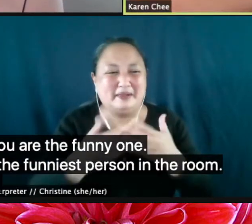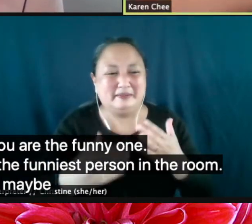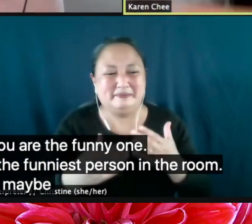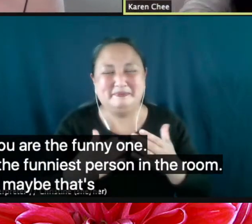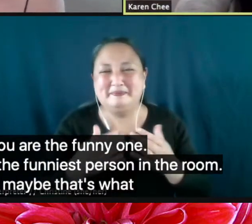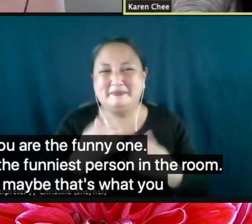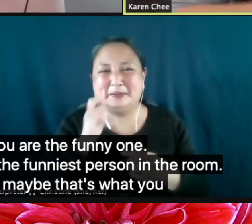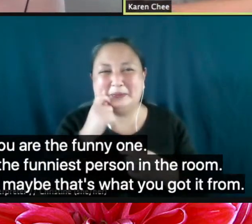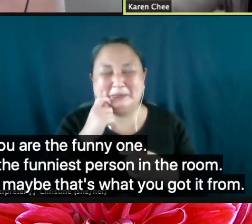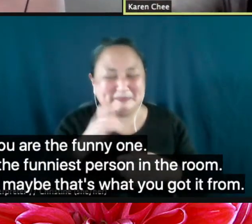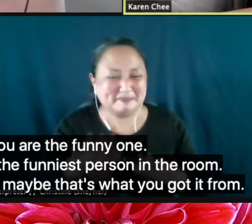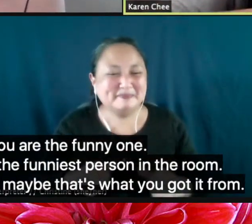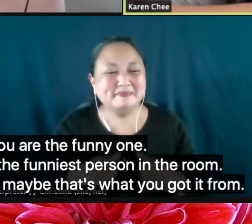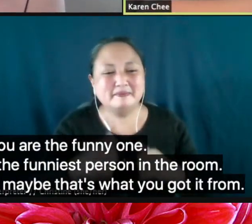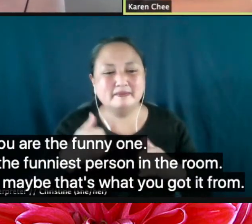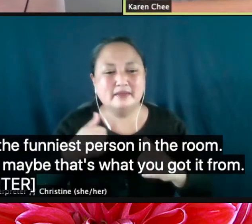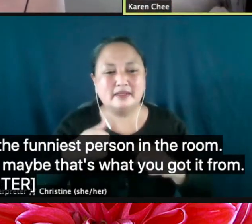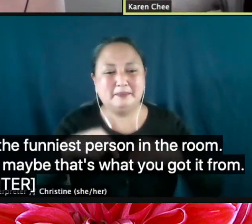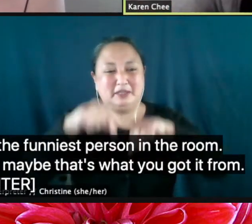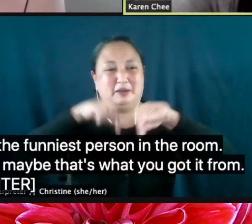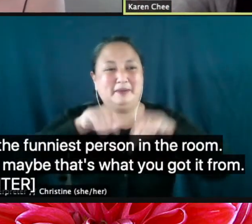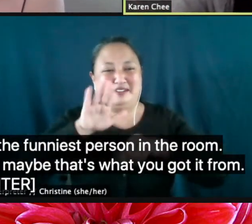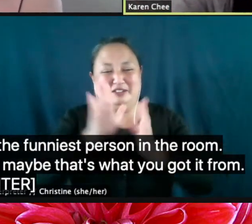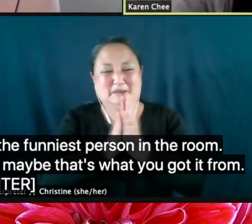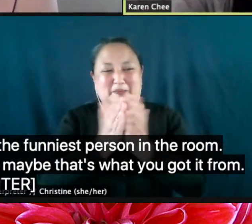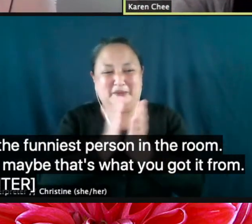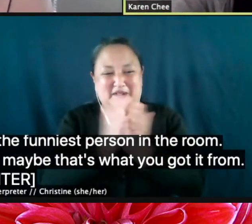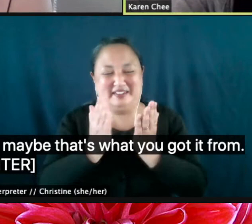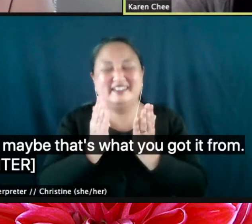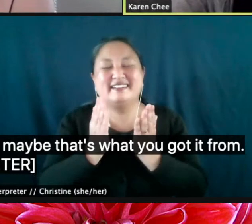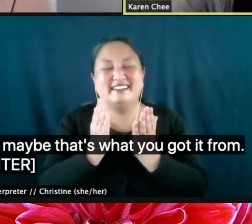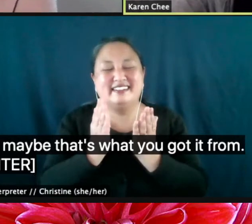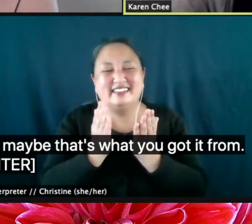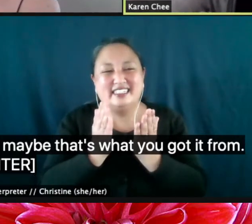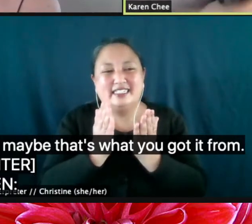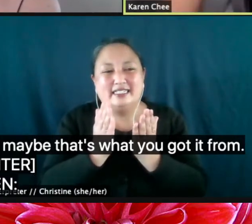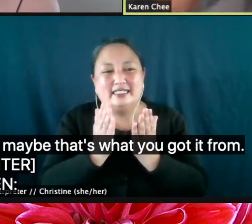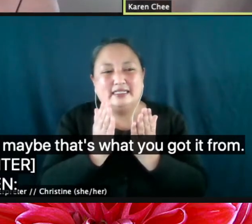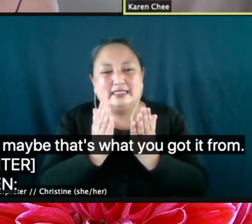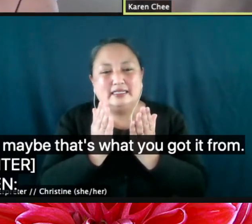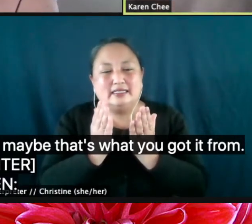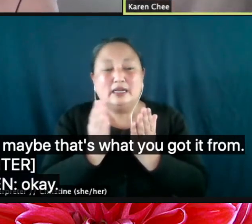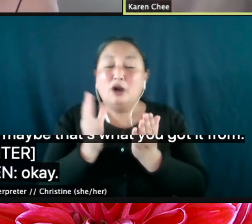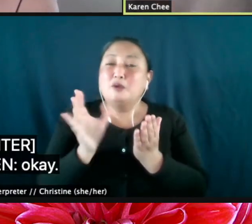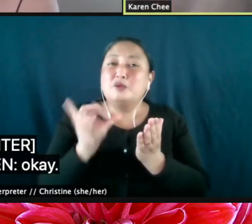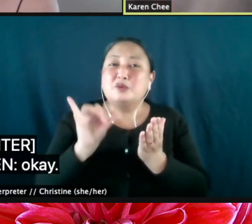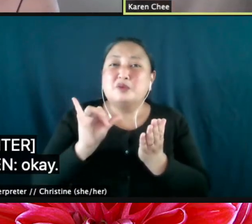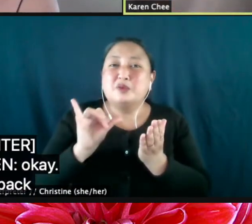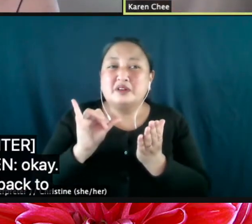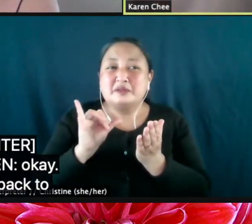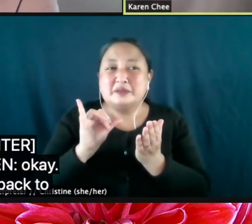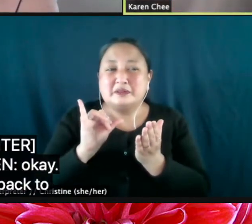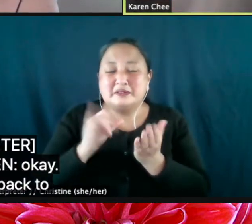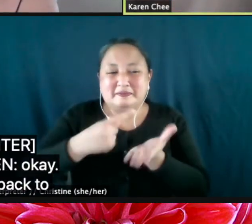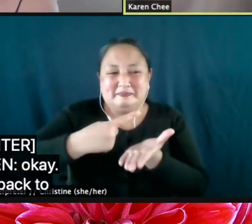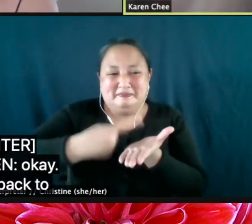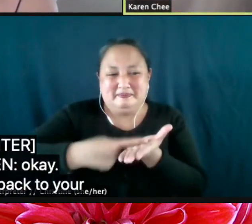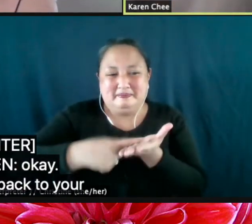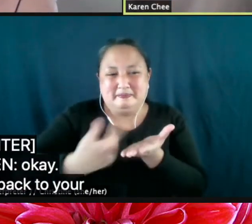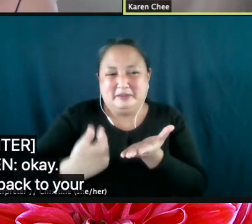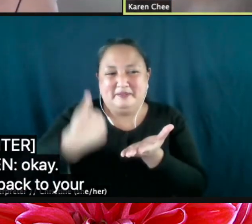cool. So I'm gonna go back to your book. Kind of, oh, actually, kind of what we were going off of